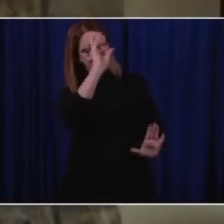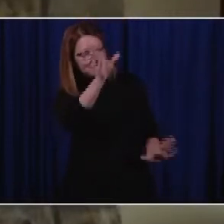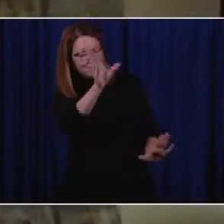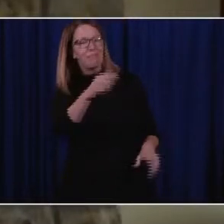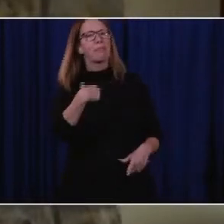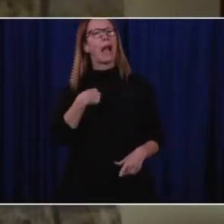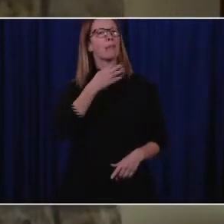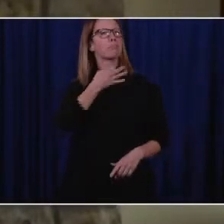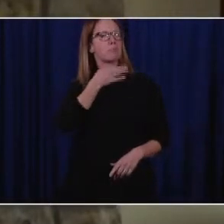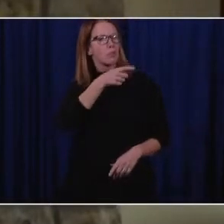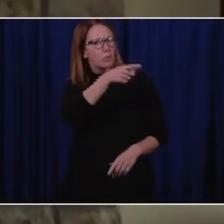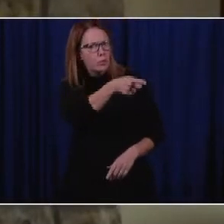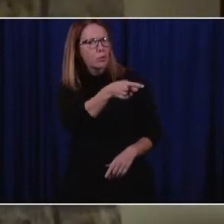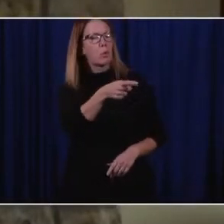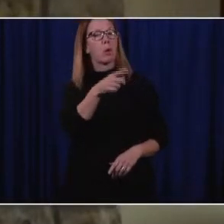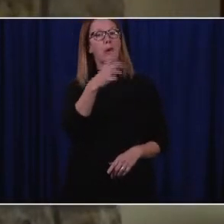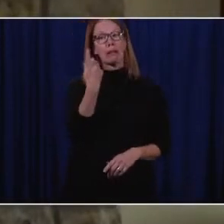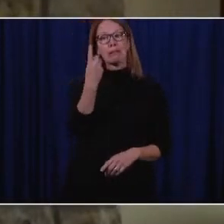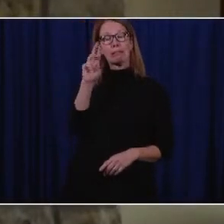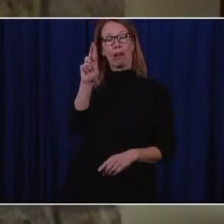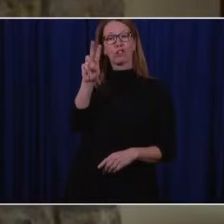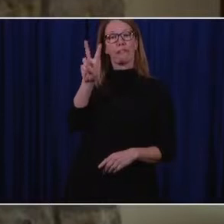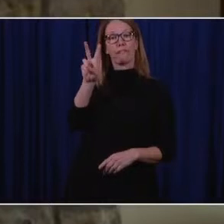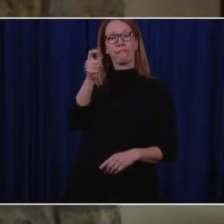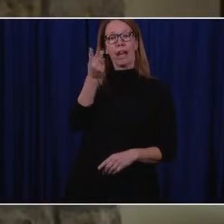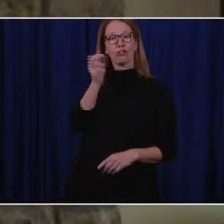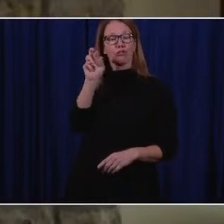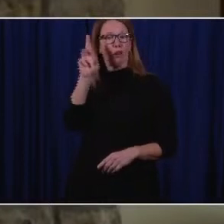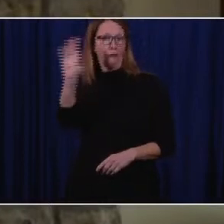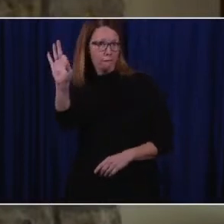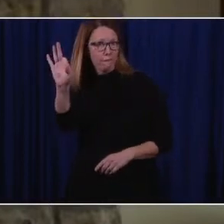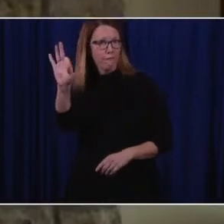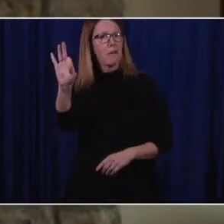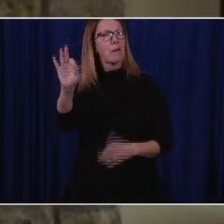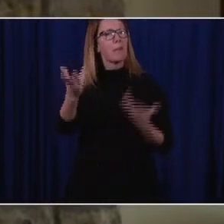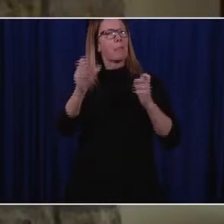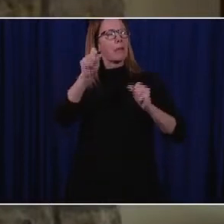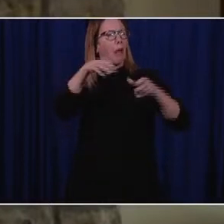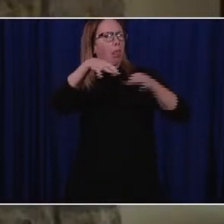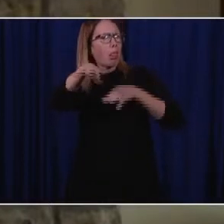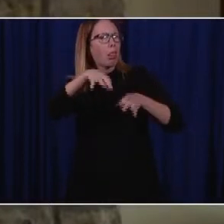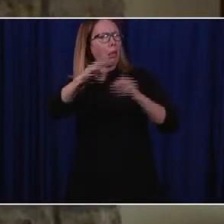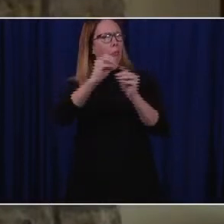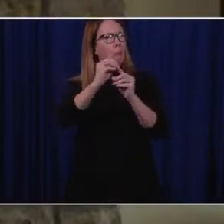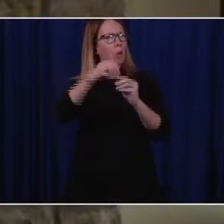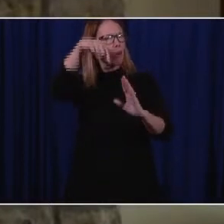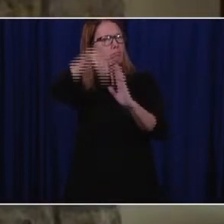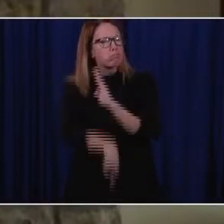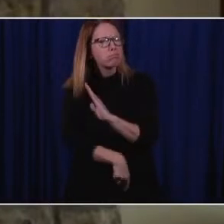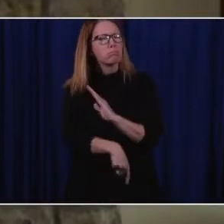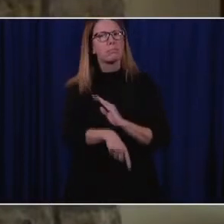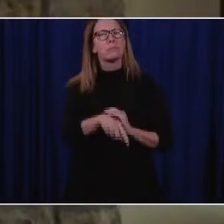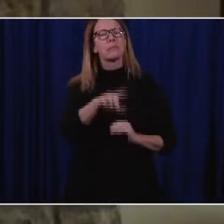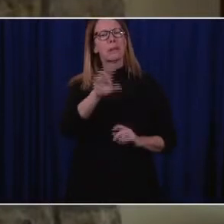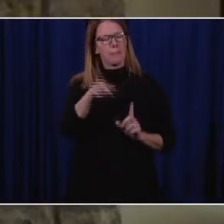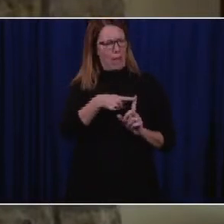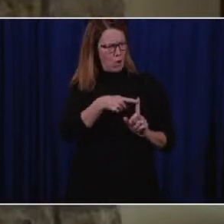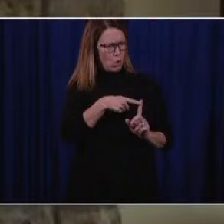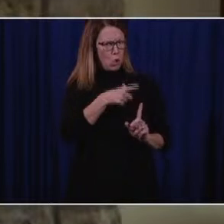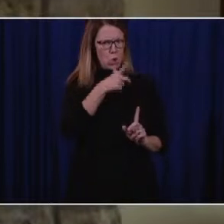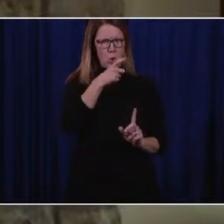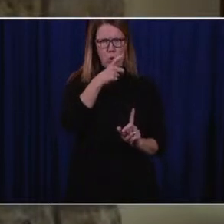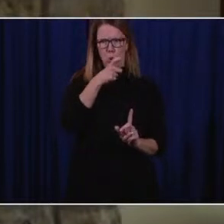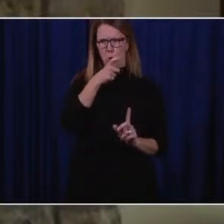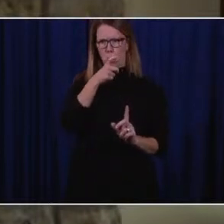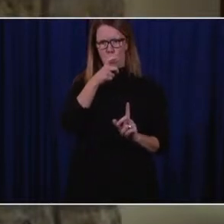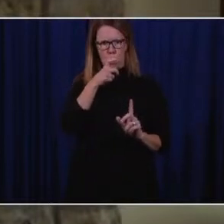and maybe Dr. Vanderhoff could go into a little more detail about something that was just brought up a minute ago about who fits into